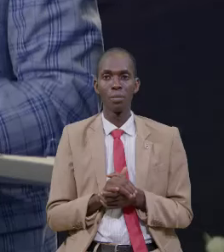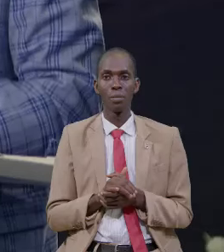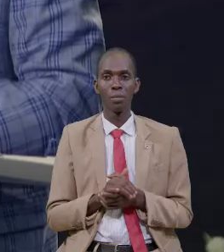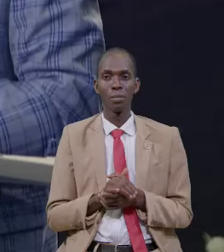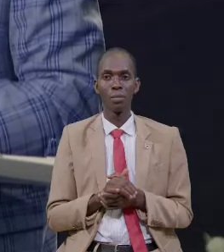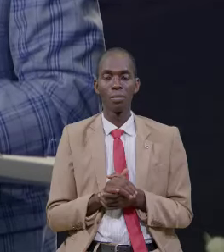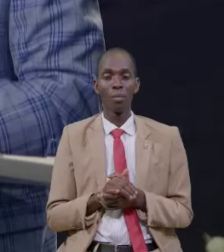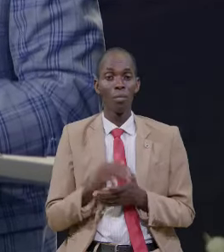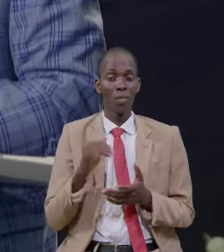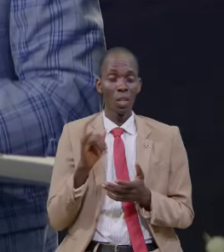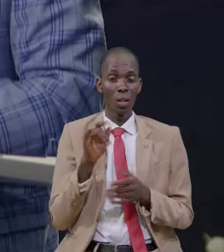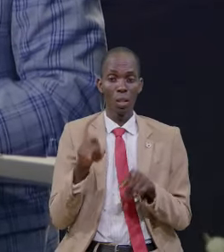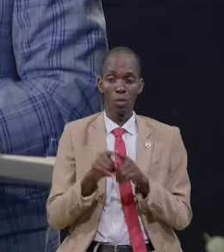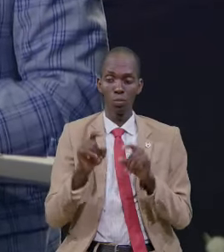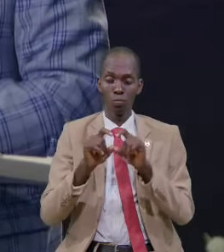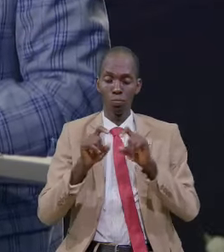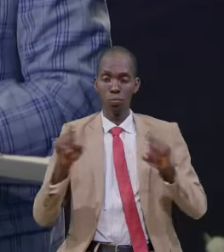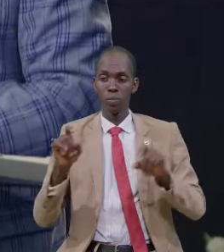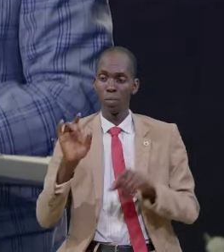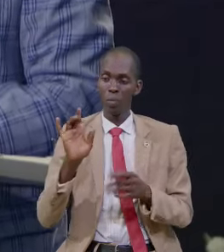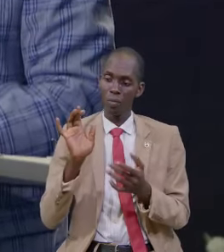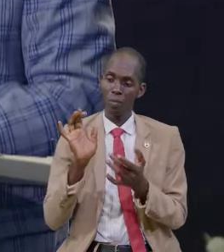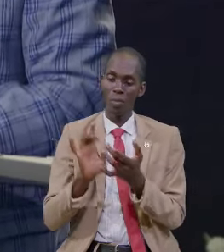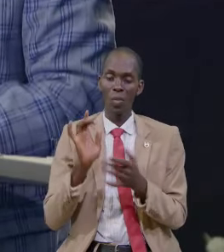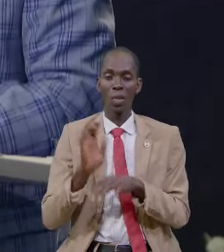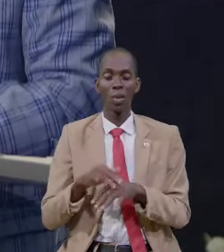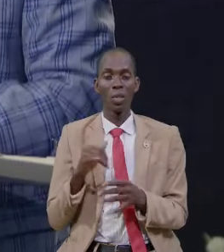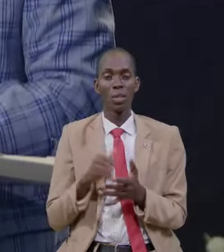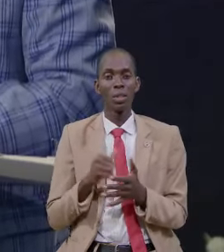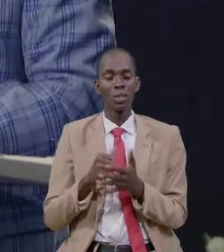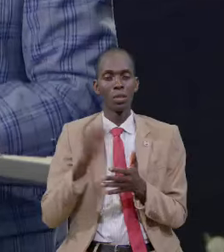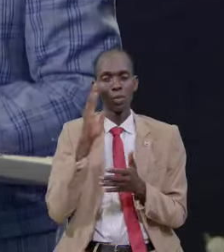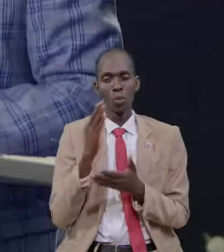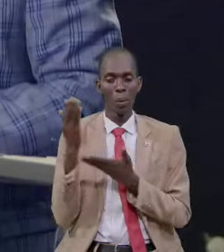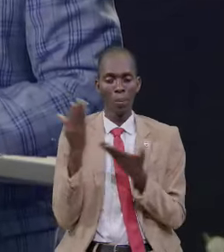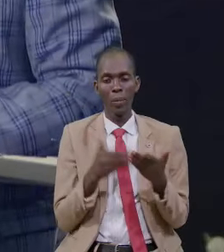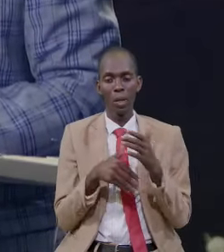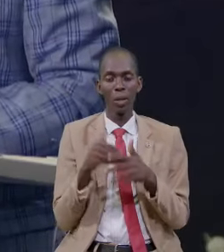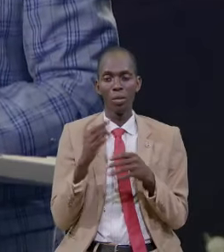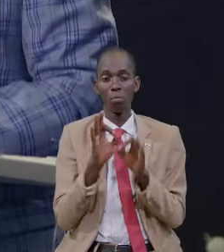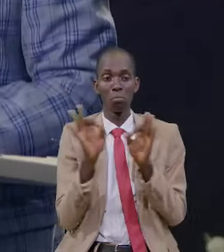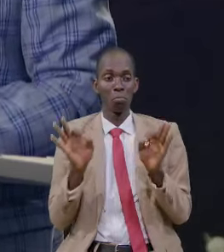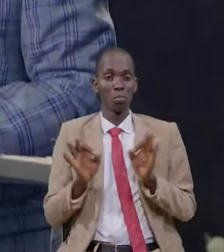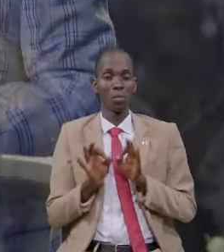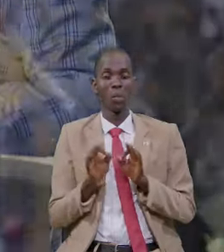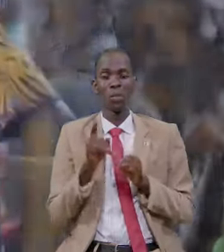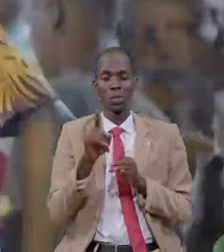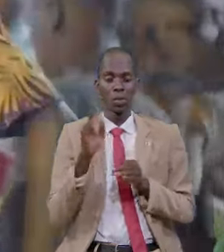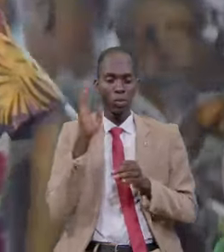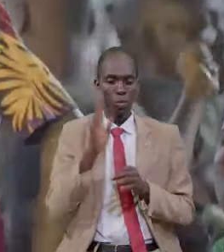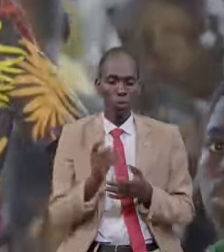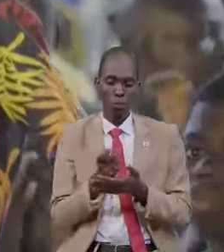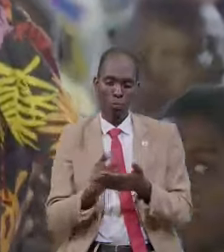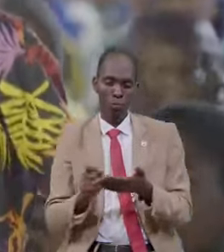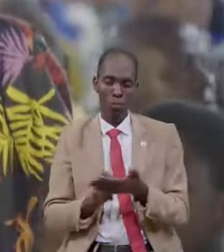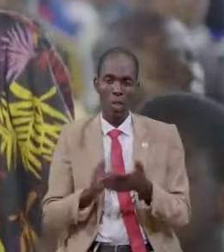It will take you to a form. Then you will fill that form to assist us to